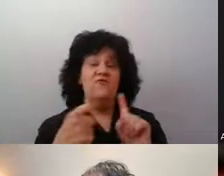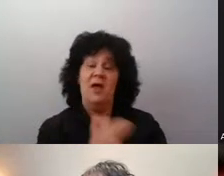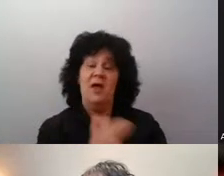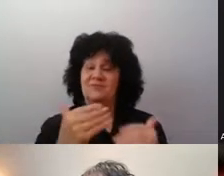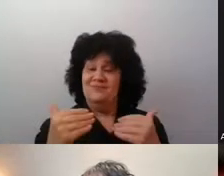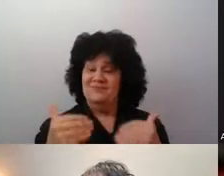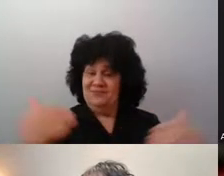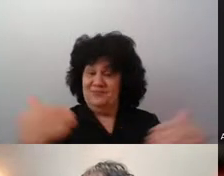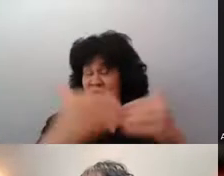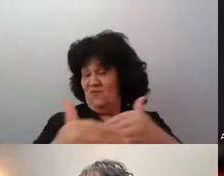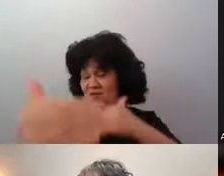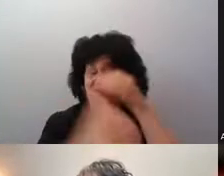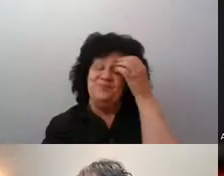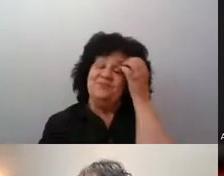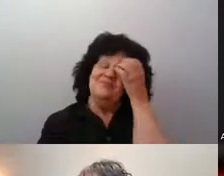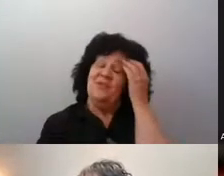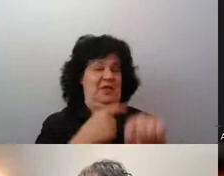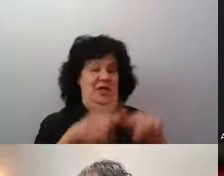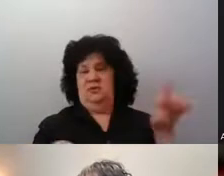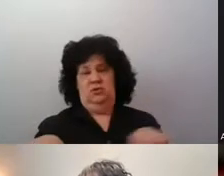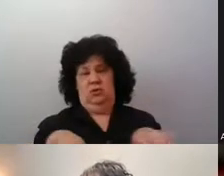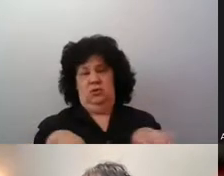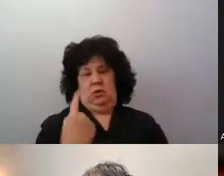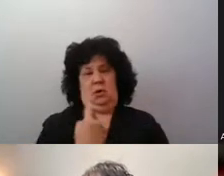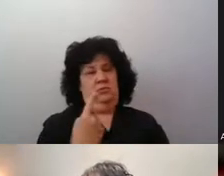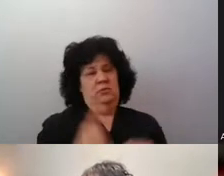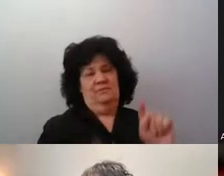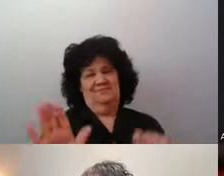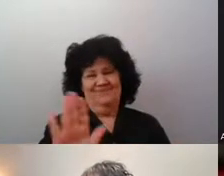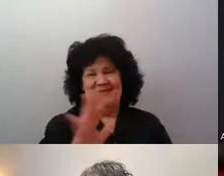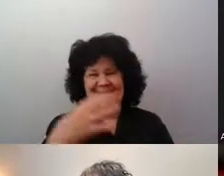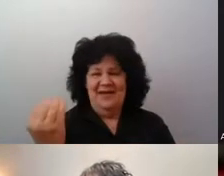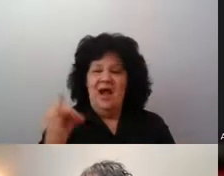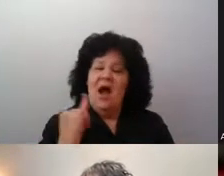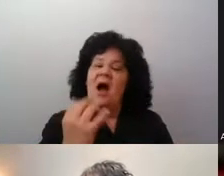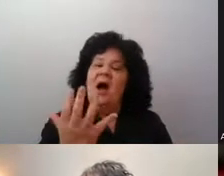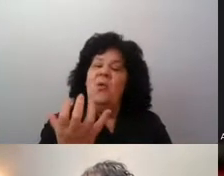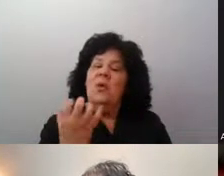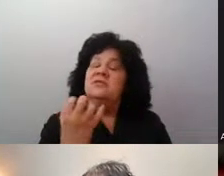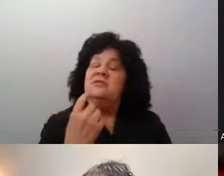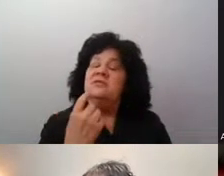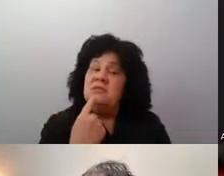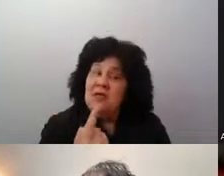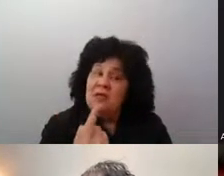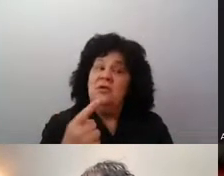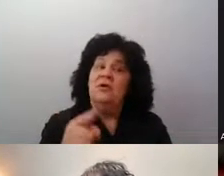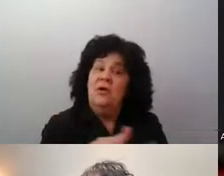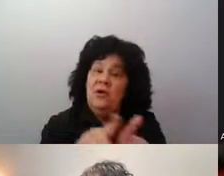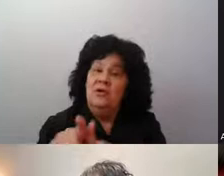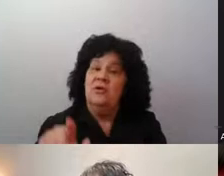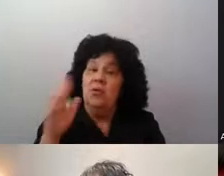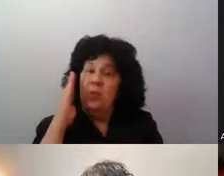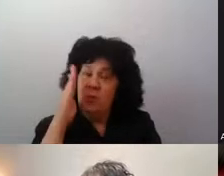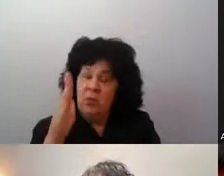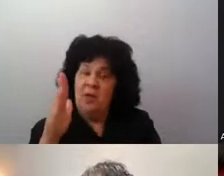forward. We certainly cannot do this alone, that's for sure. And I want to say, too, that we're going to be looking